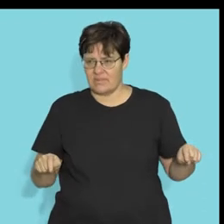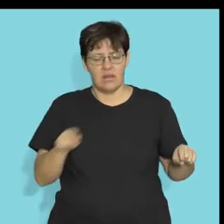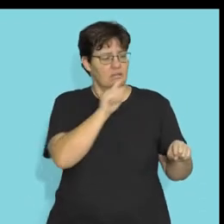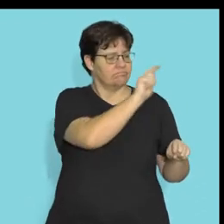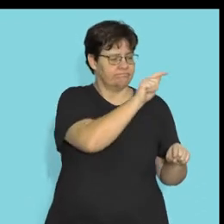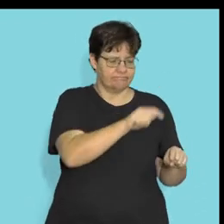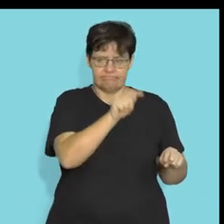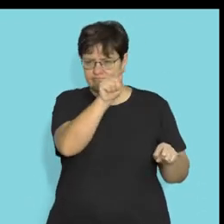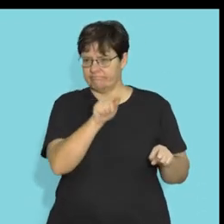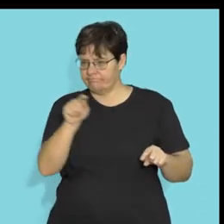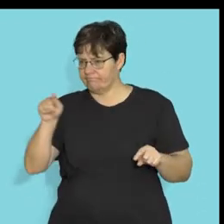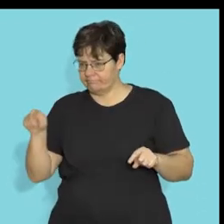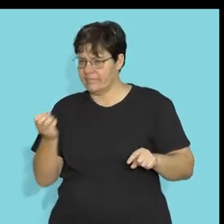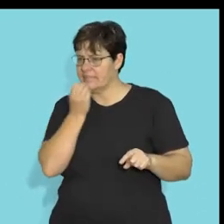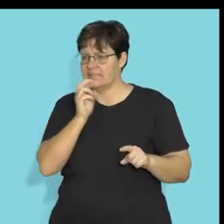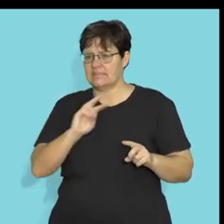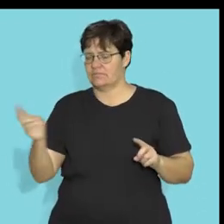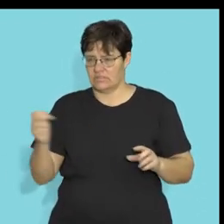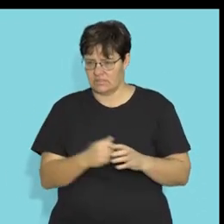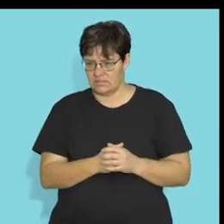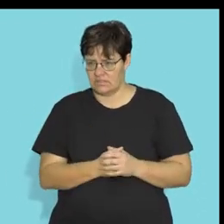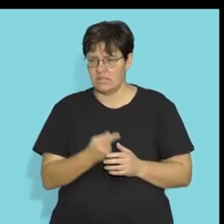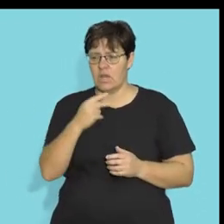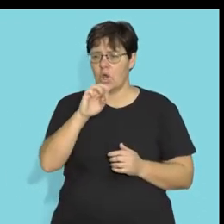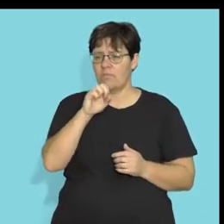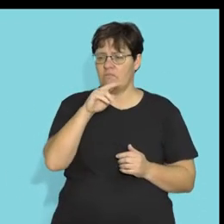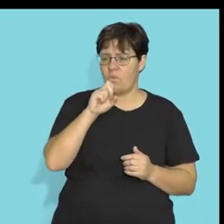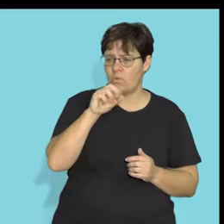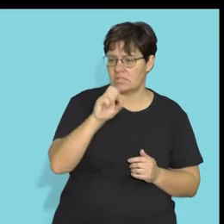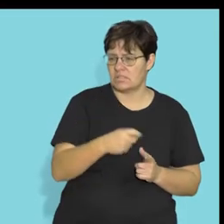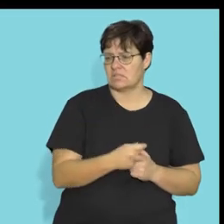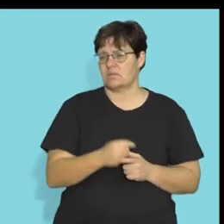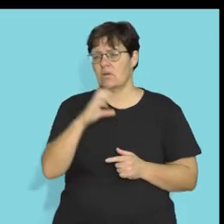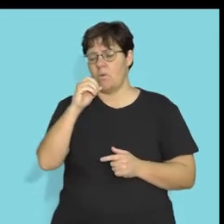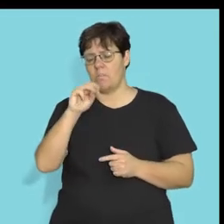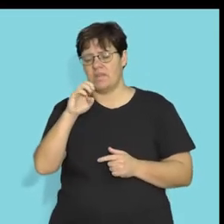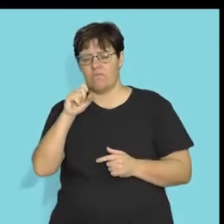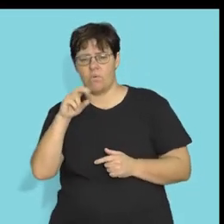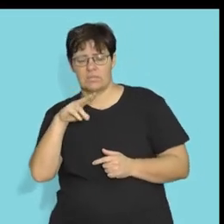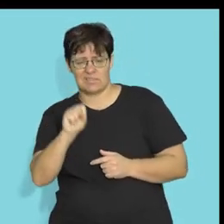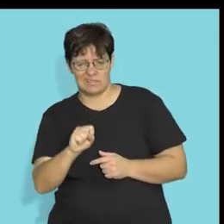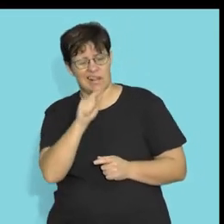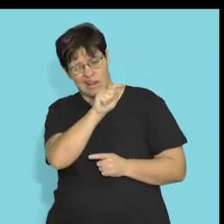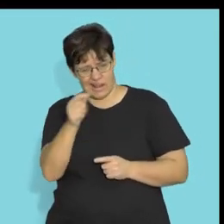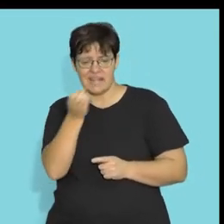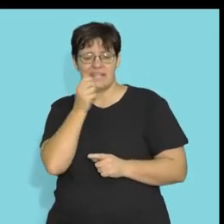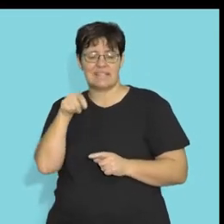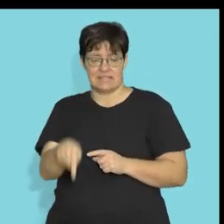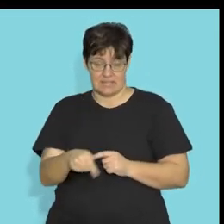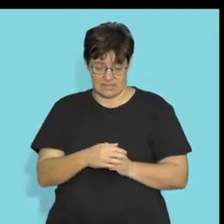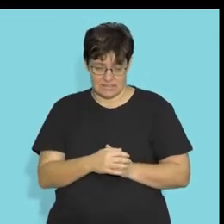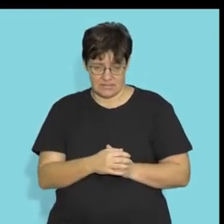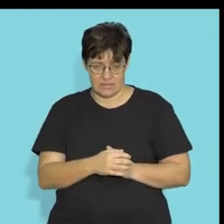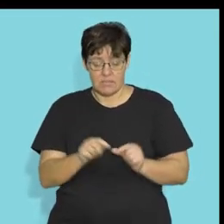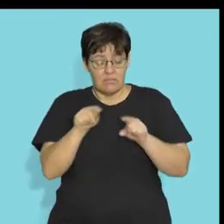different types of consumers. You've got your herbivores, you've got your omnivores, you've got more herbivores that are consuming them.